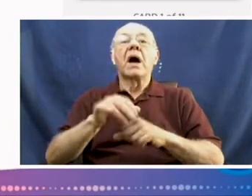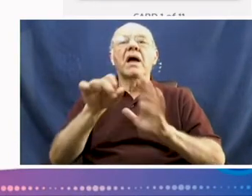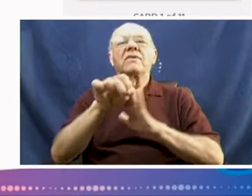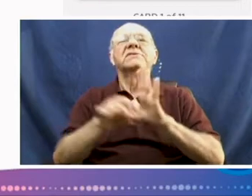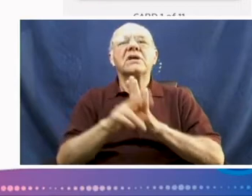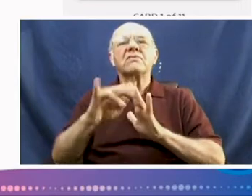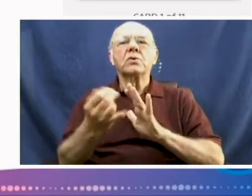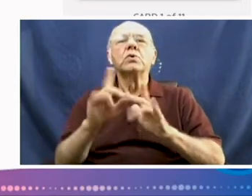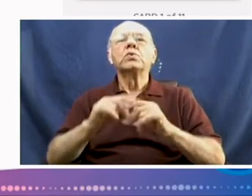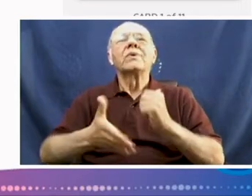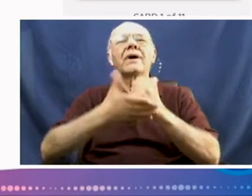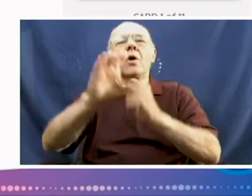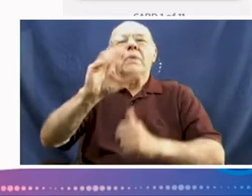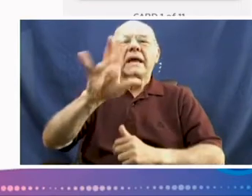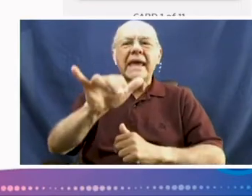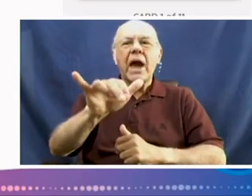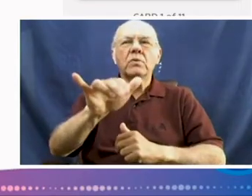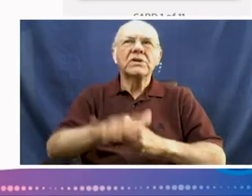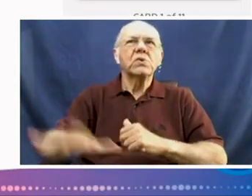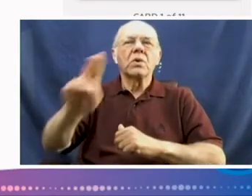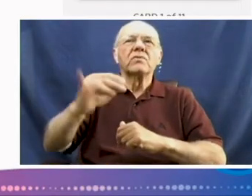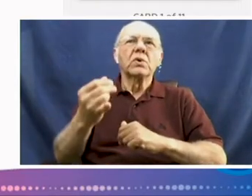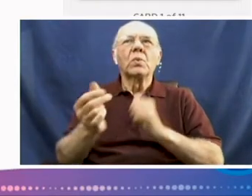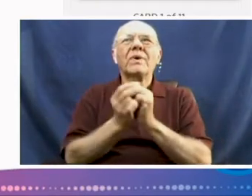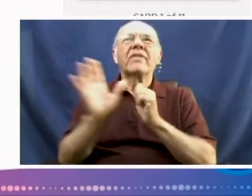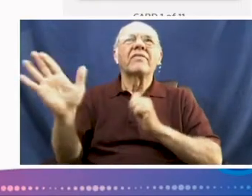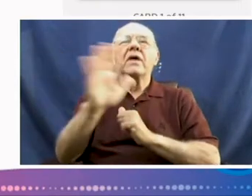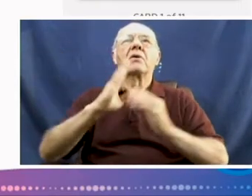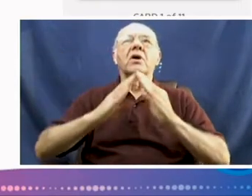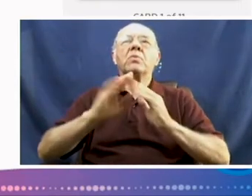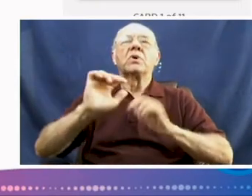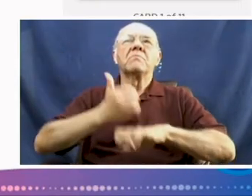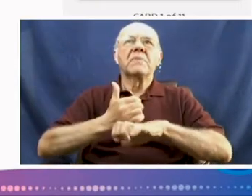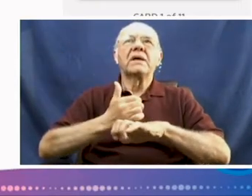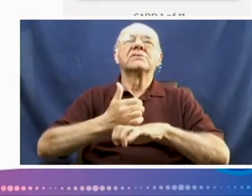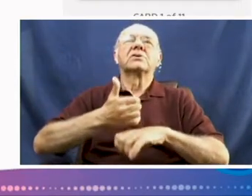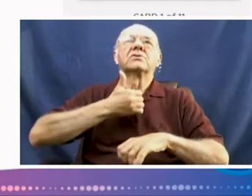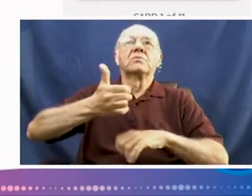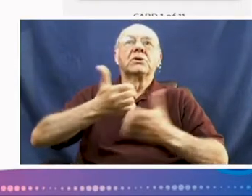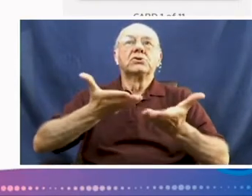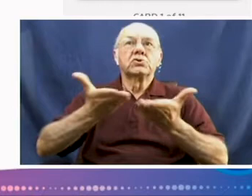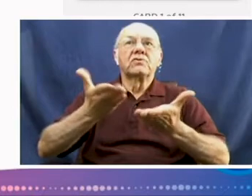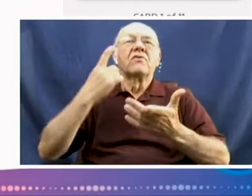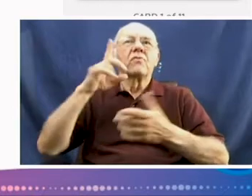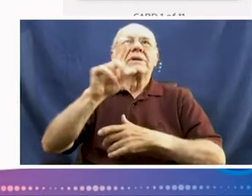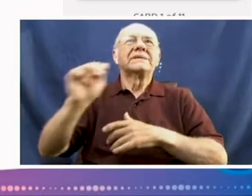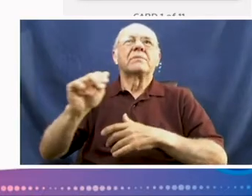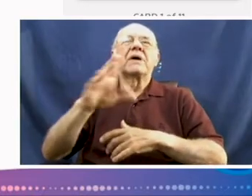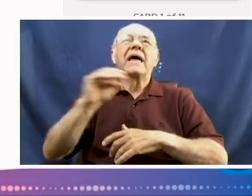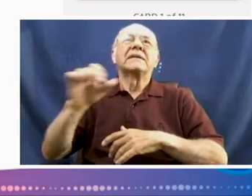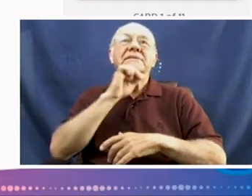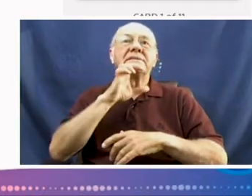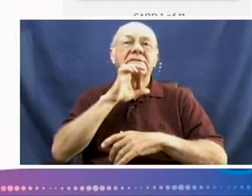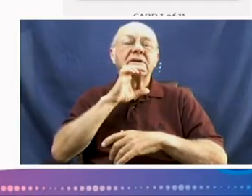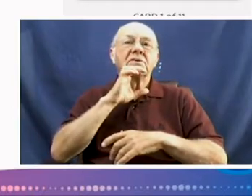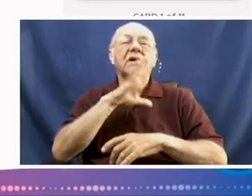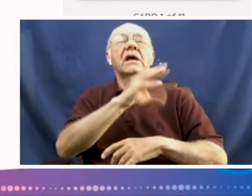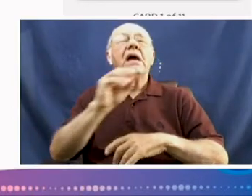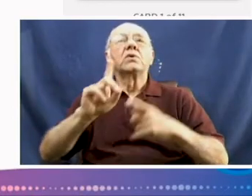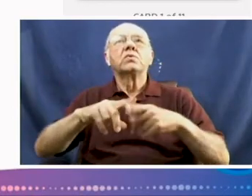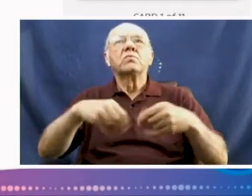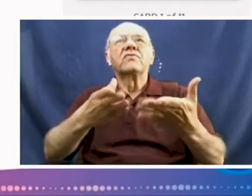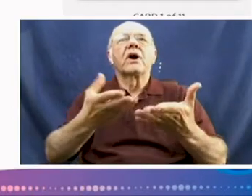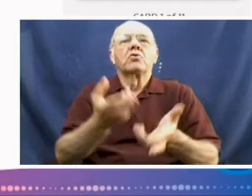counties throughout New Jersey with their community-based transportation services for disabled or senior residents and to provide resources